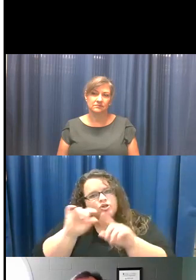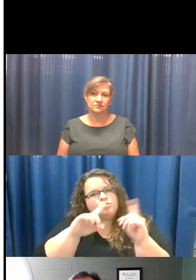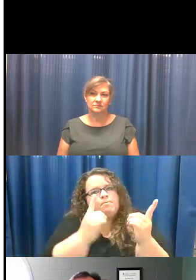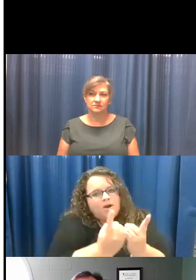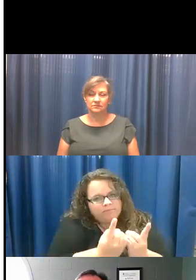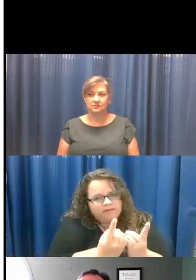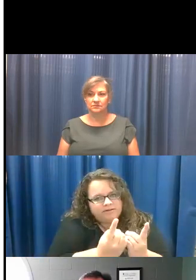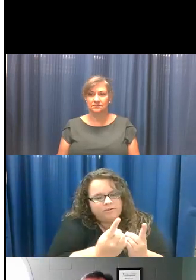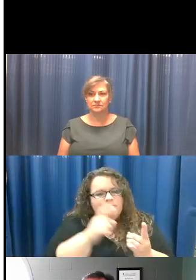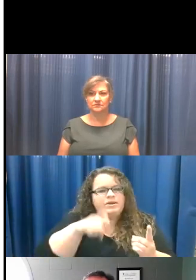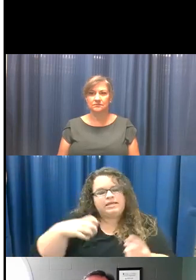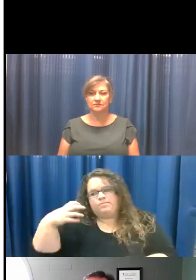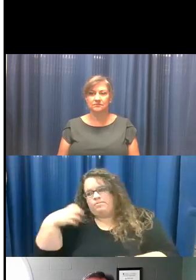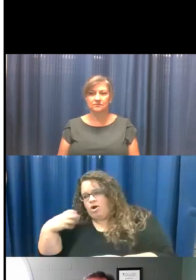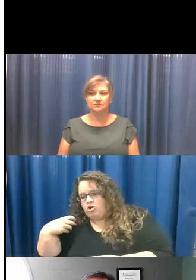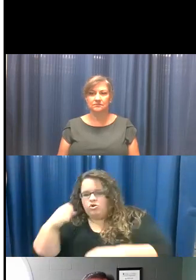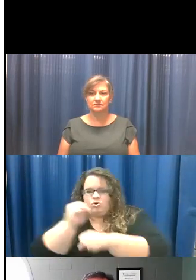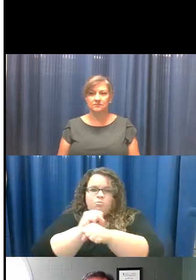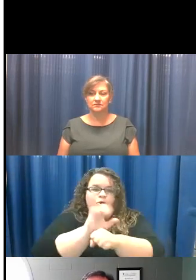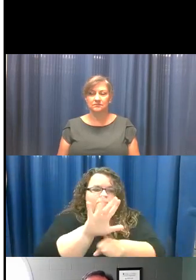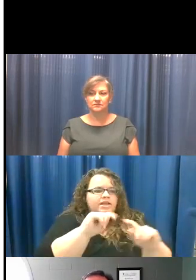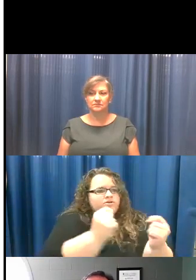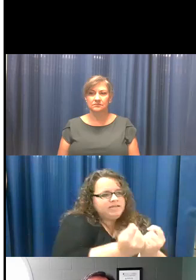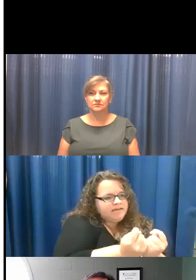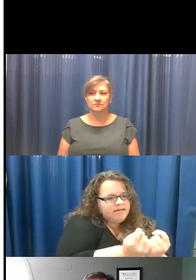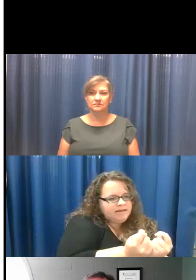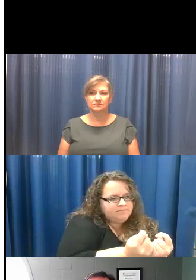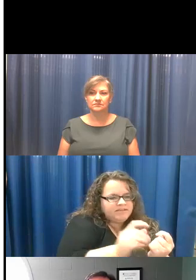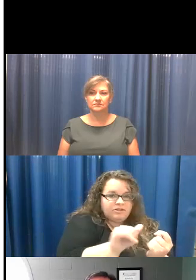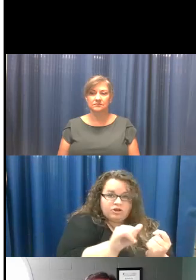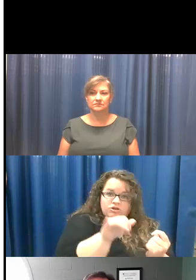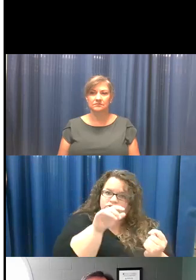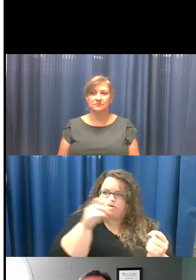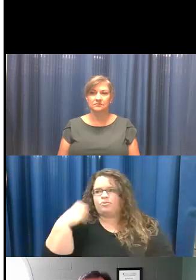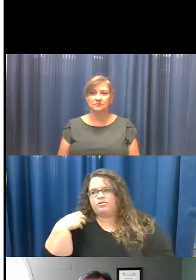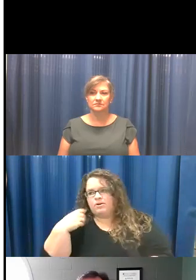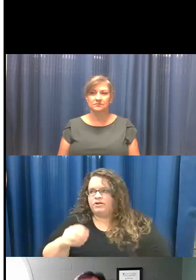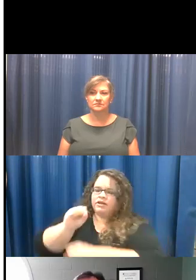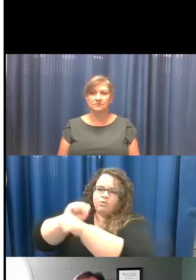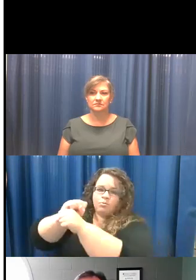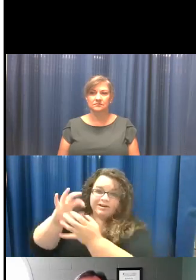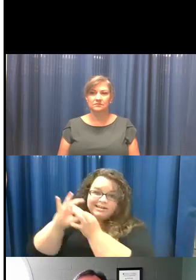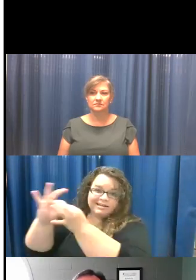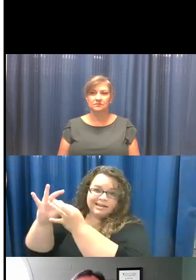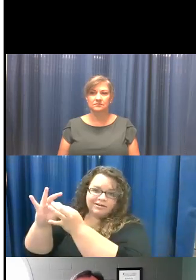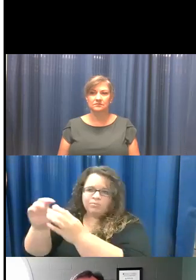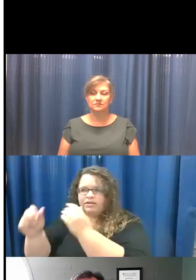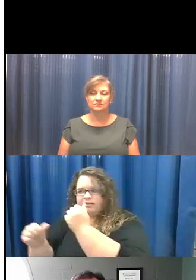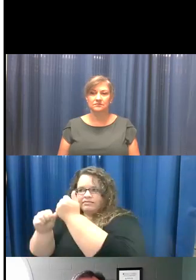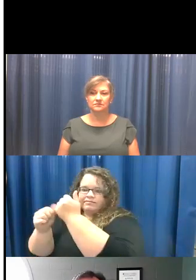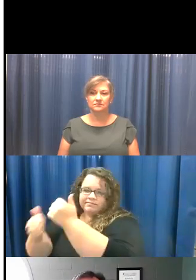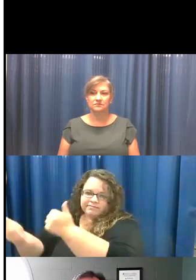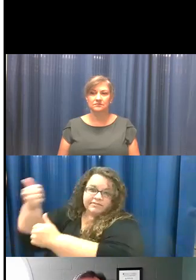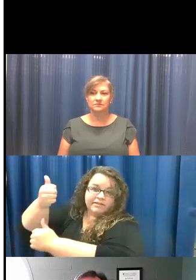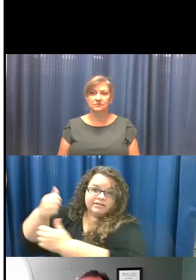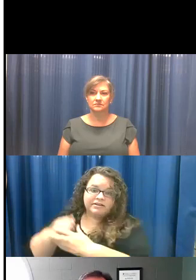their teams, then working with directors and vice presidents to make sure that we're all aligned and we have a good plan. Some folks may be able to